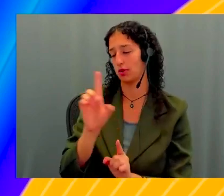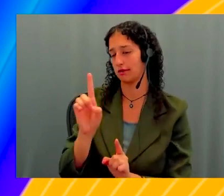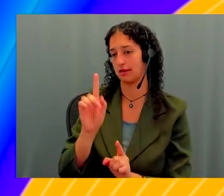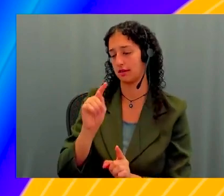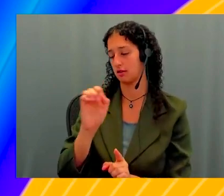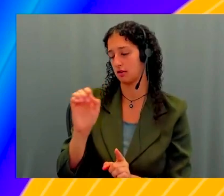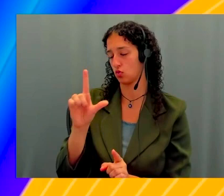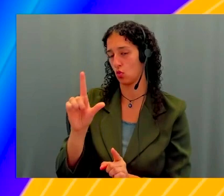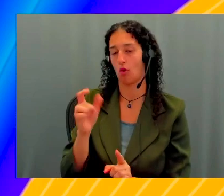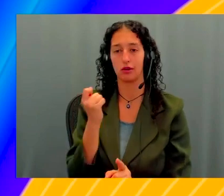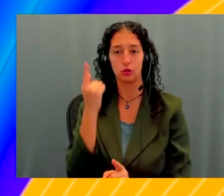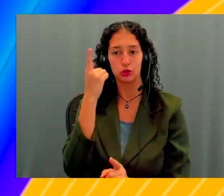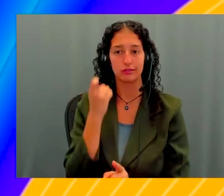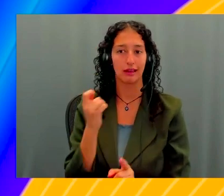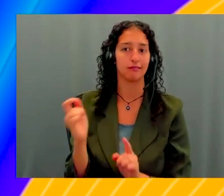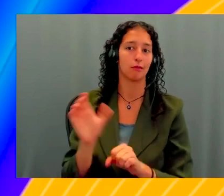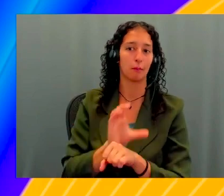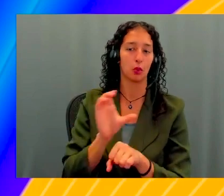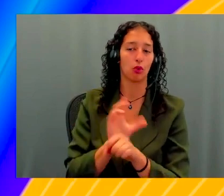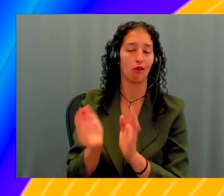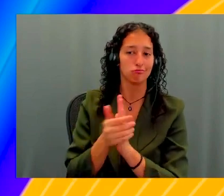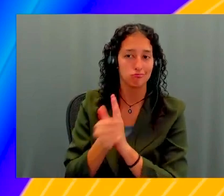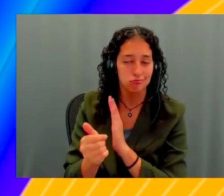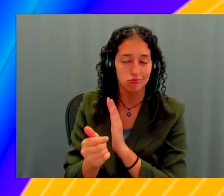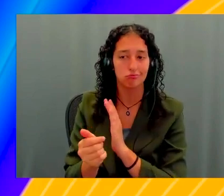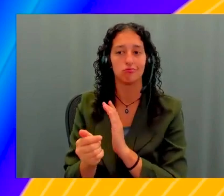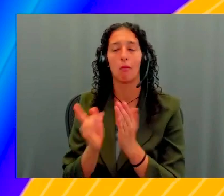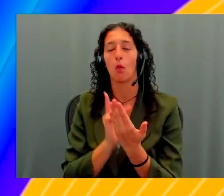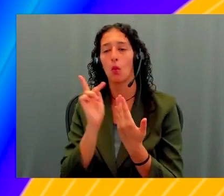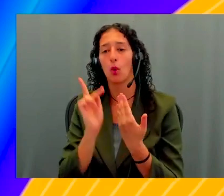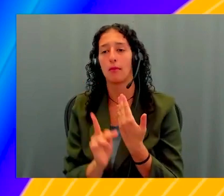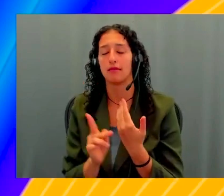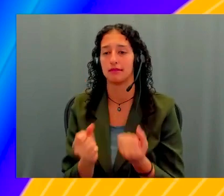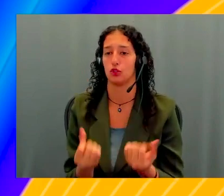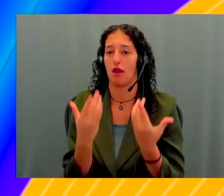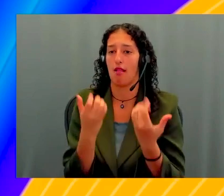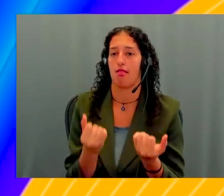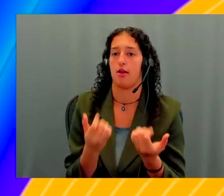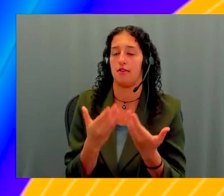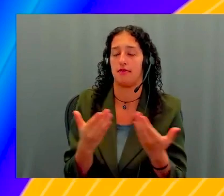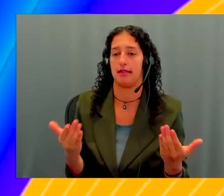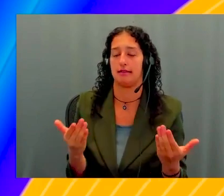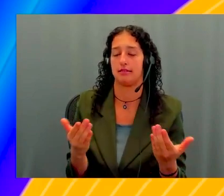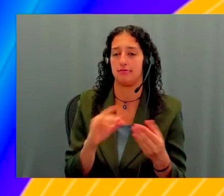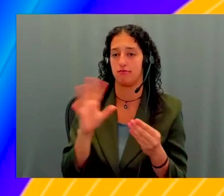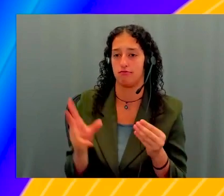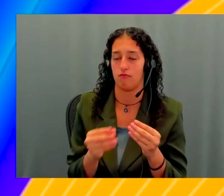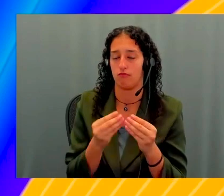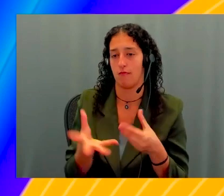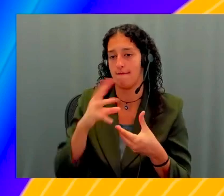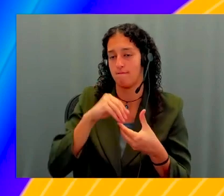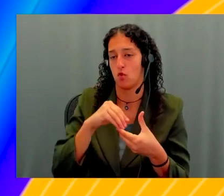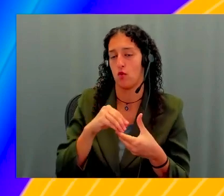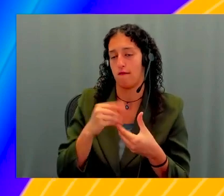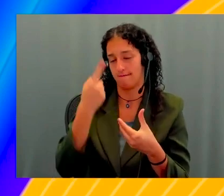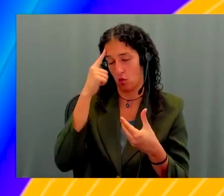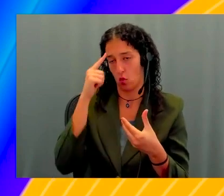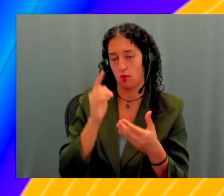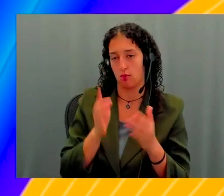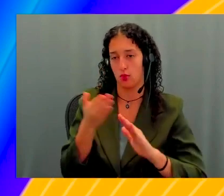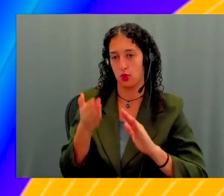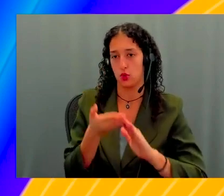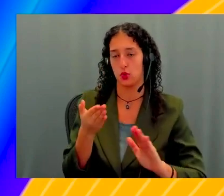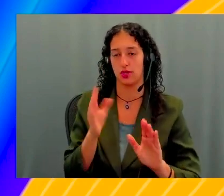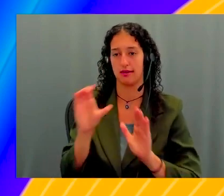programming, know how 3D world space coordinate works. There's so many pieces of knowledge you'd need just to produce a camera angle, but with our tool, it's just as simple